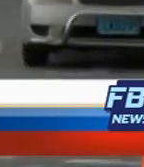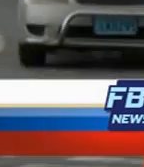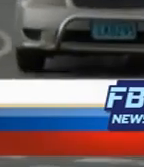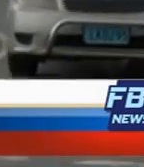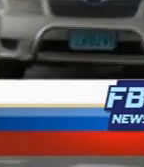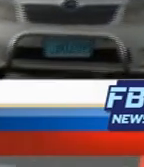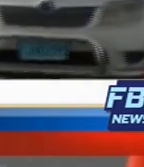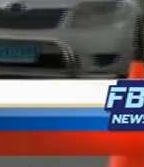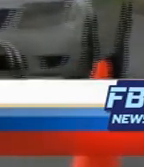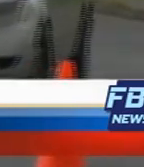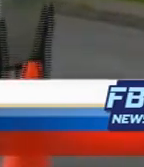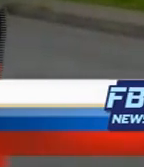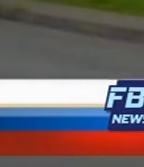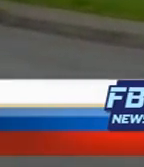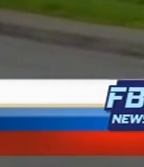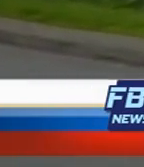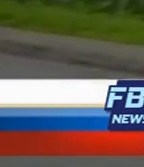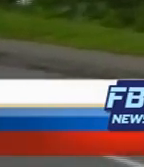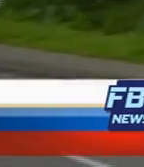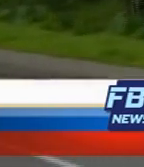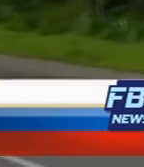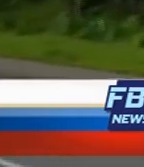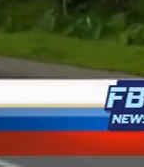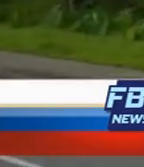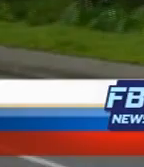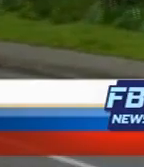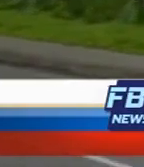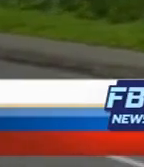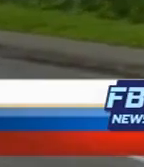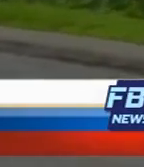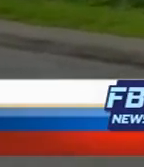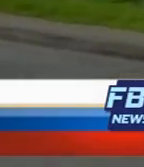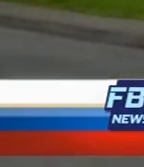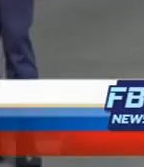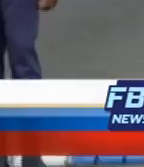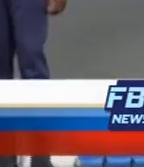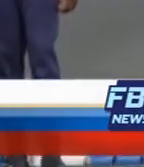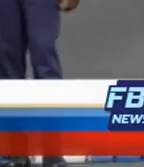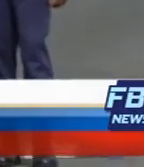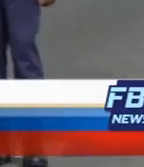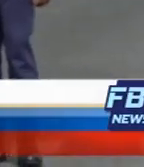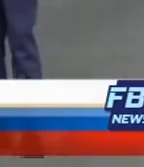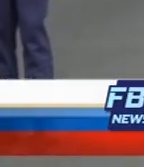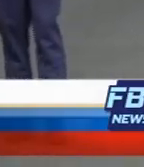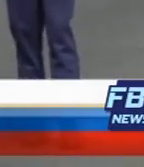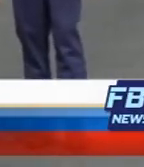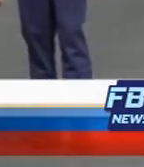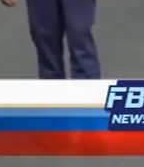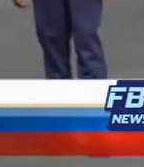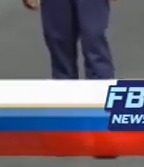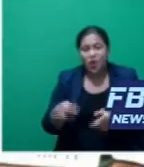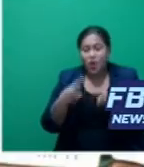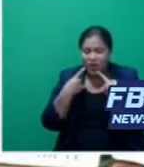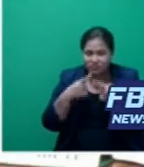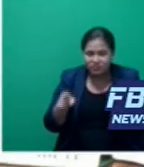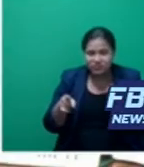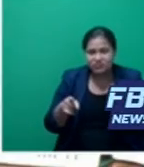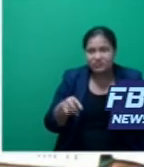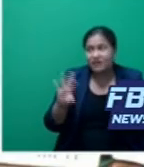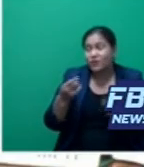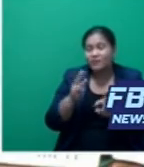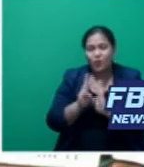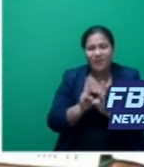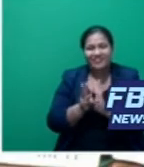stakeholders have a process and take full responsibility for that decision, which was made according to the weather forecast.